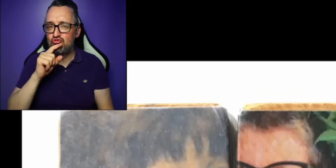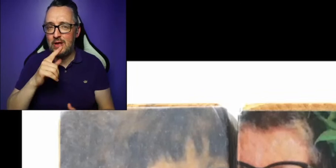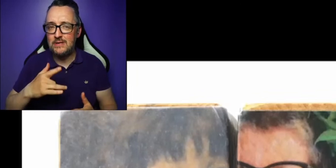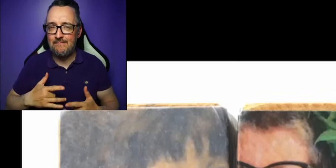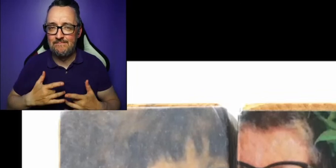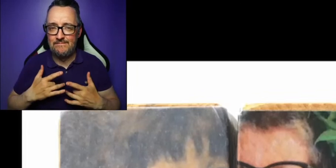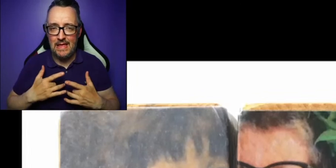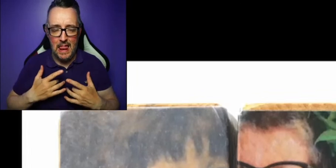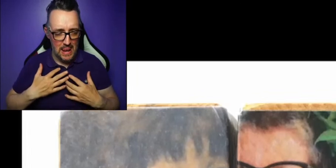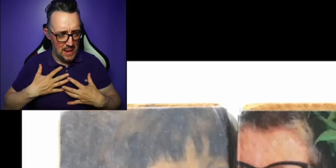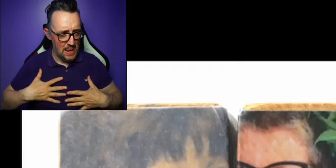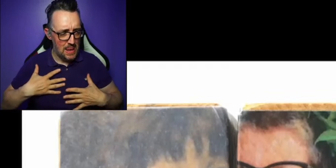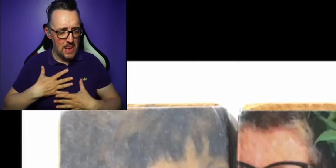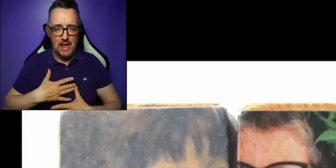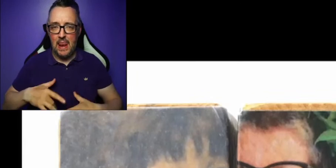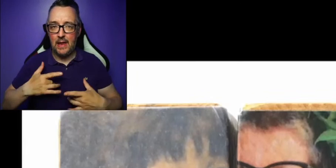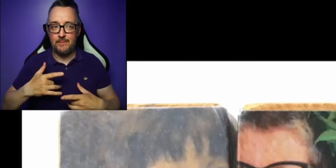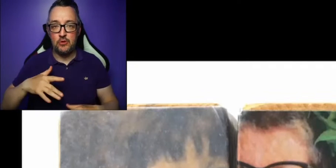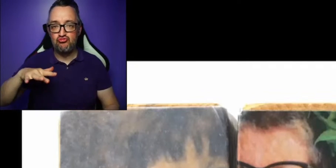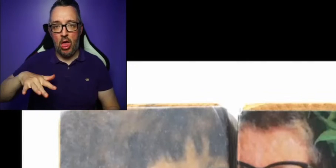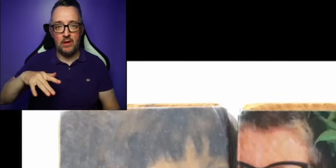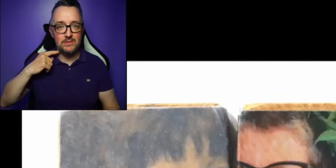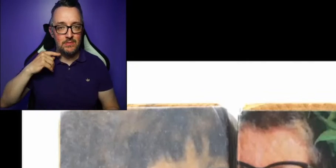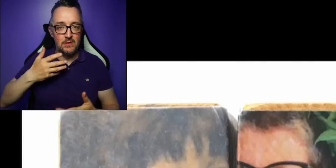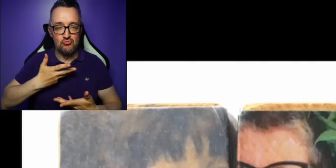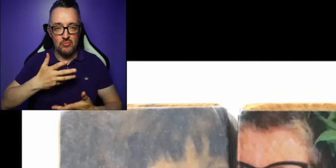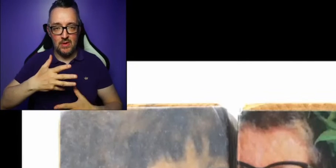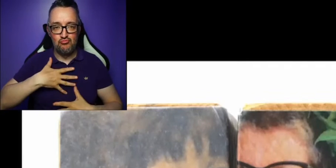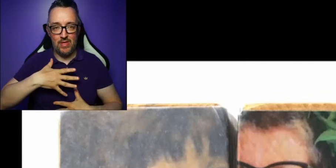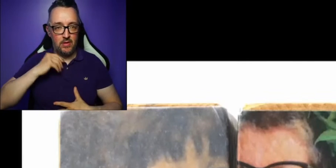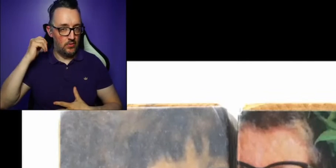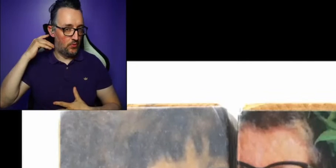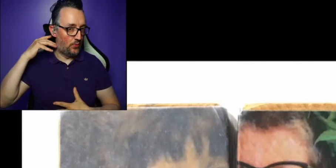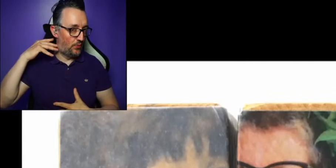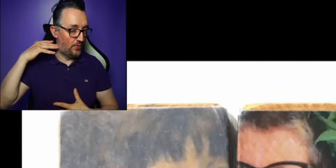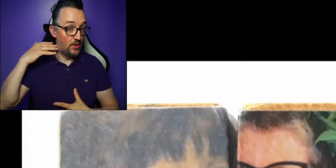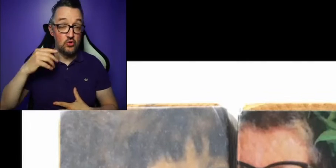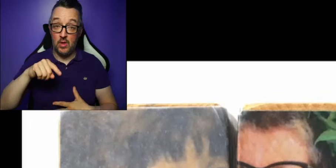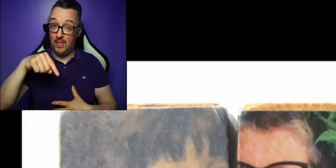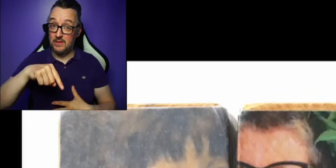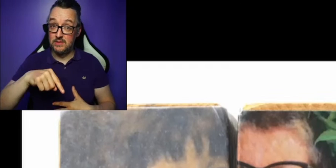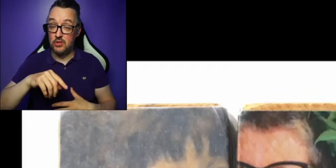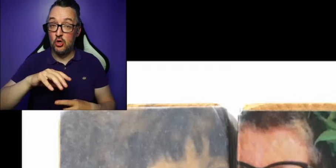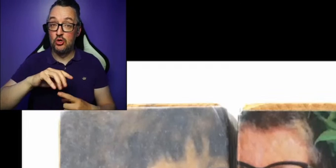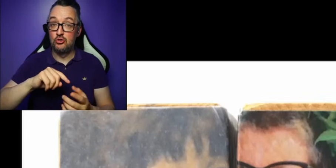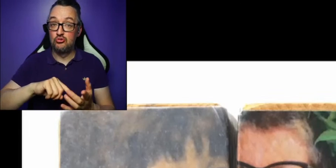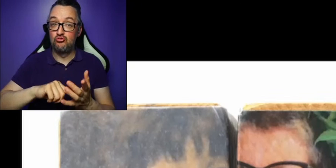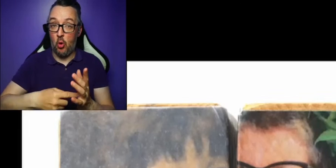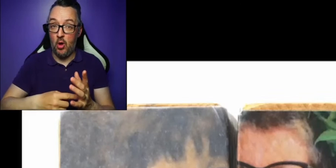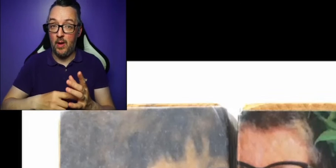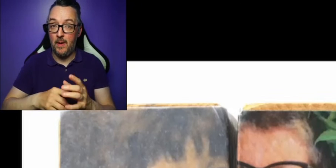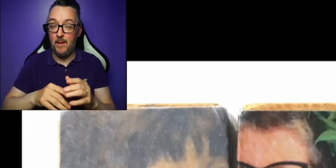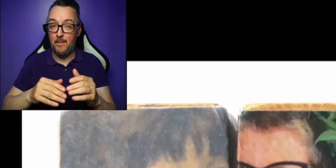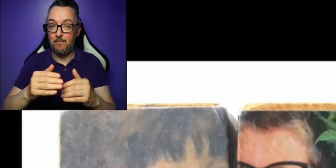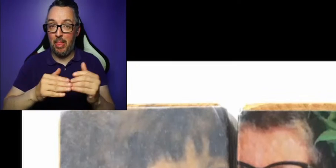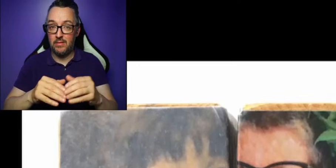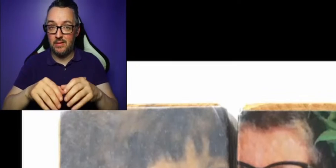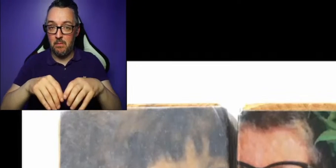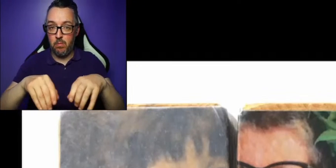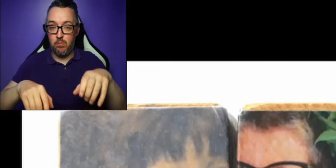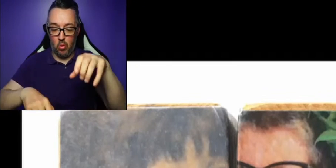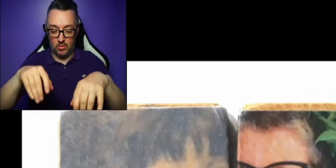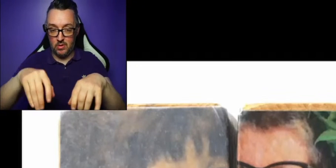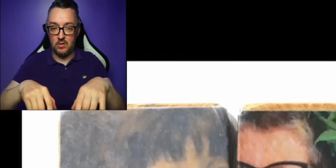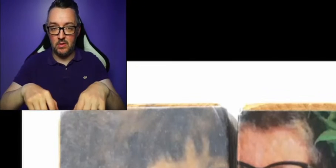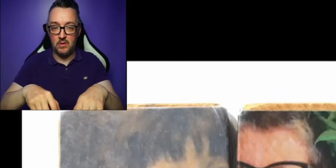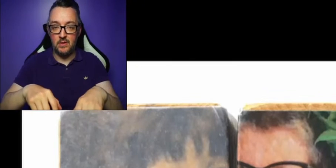strange visceral sensation. And so the fact that these are toy blocks is integral to the process for